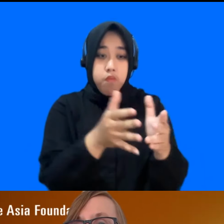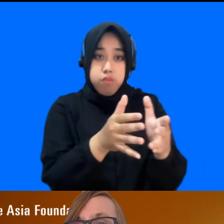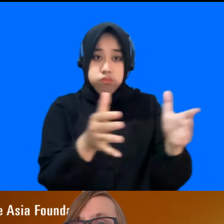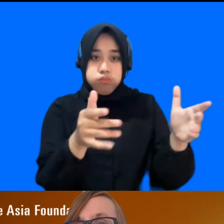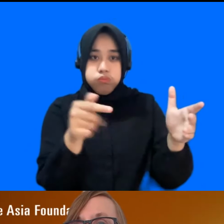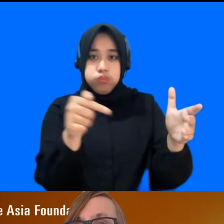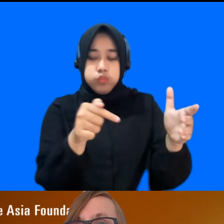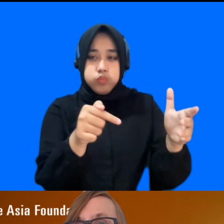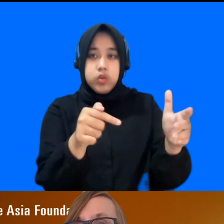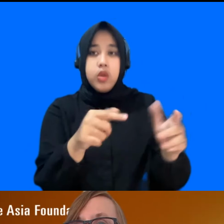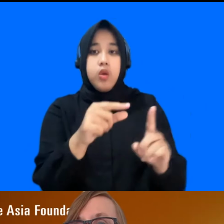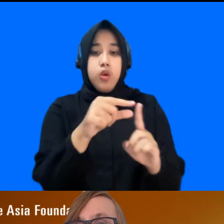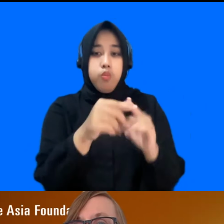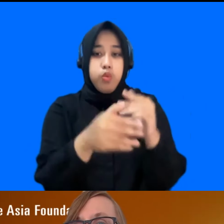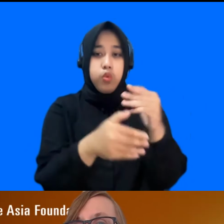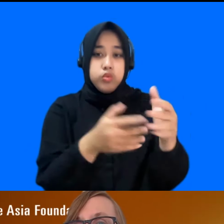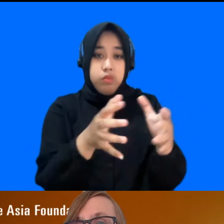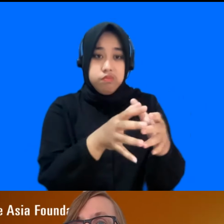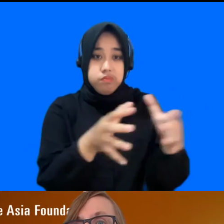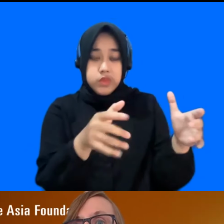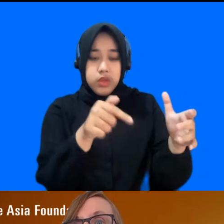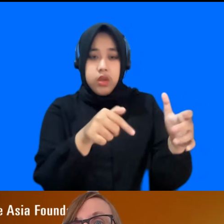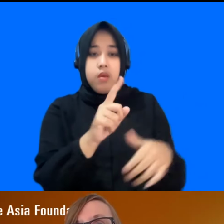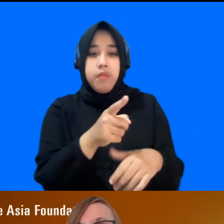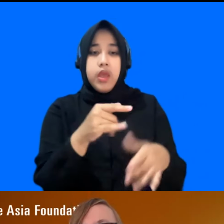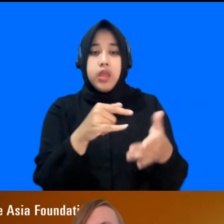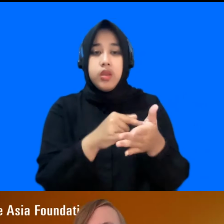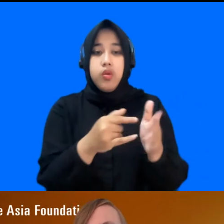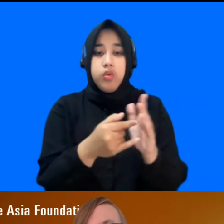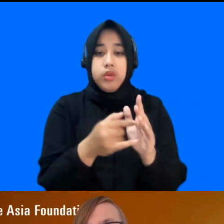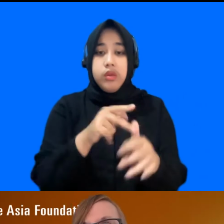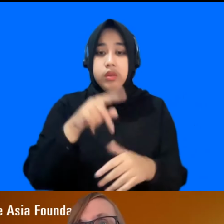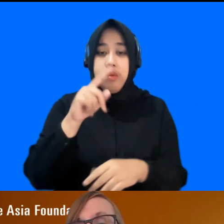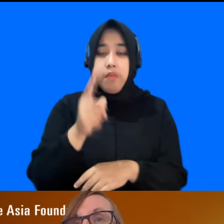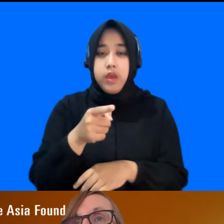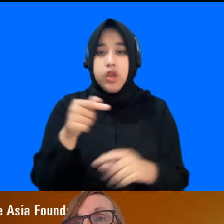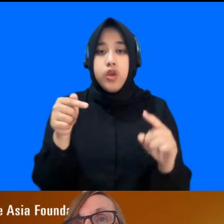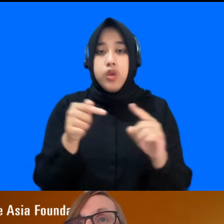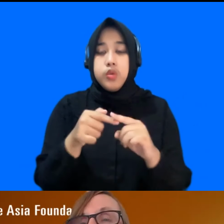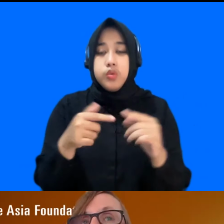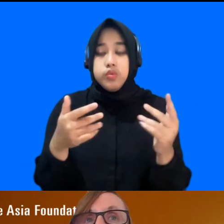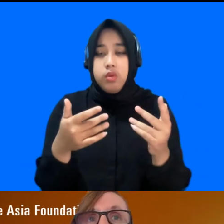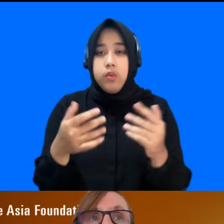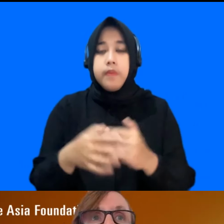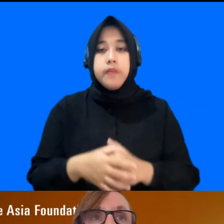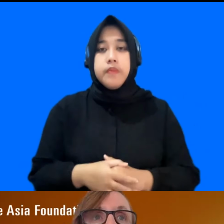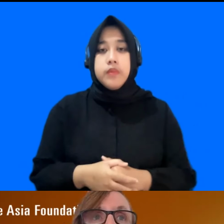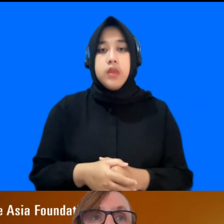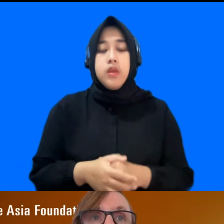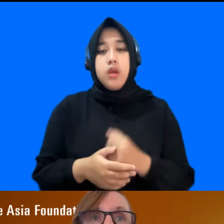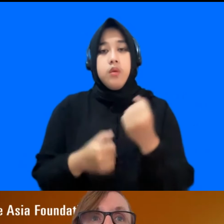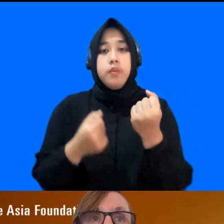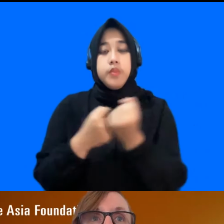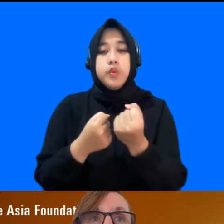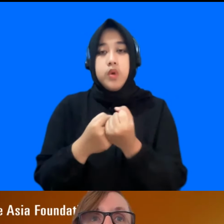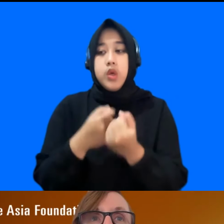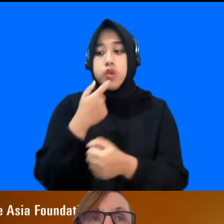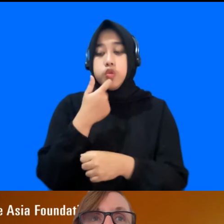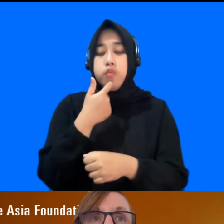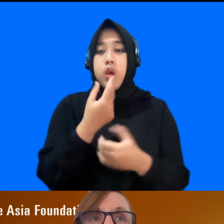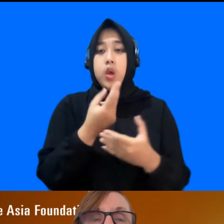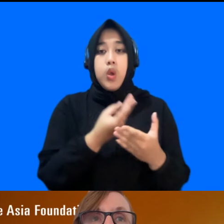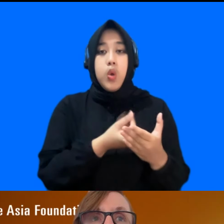have, actually, you know, support, not just financially, but also trying to grow the